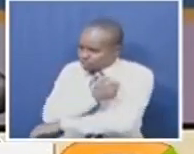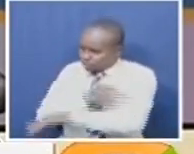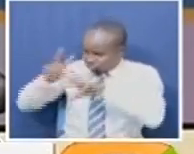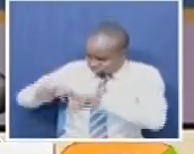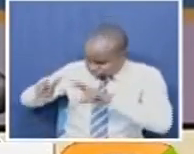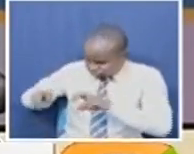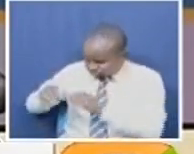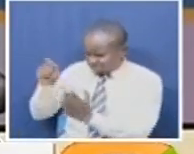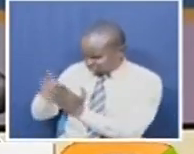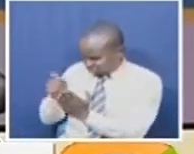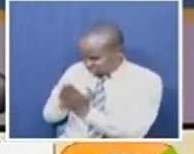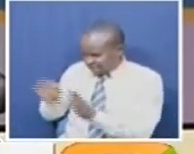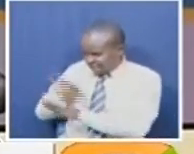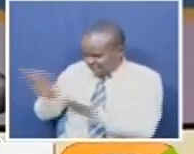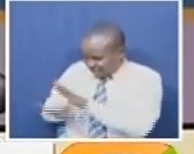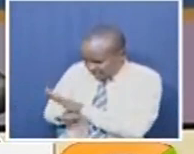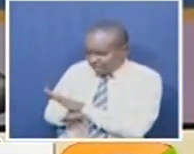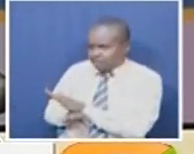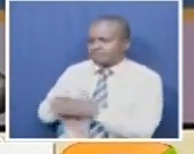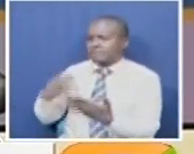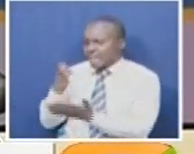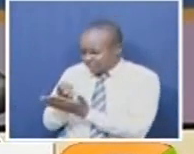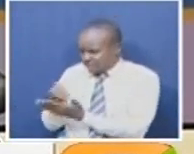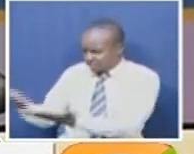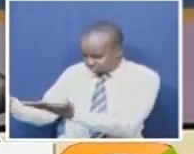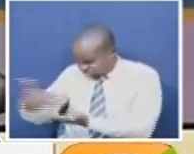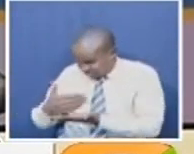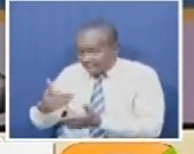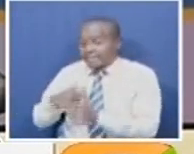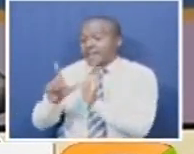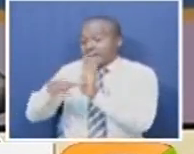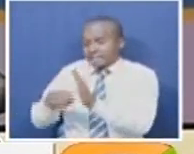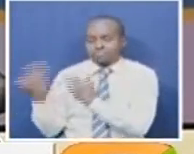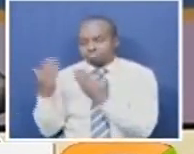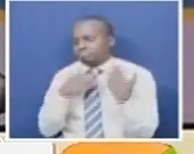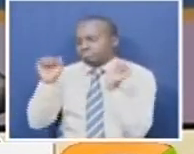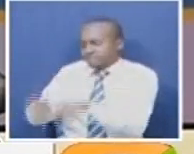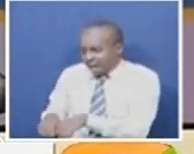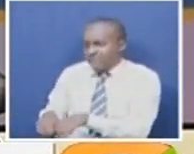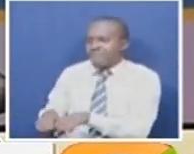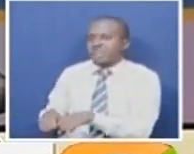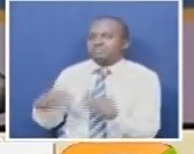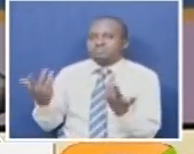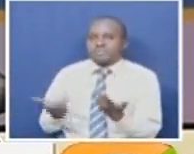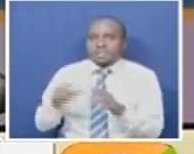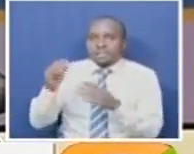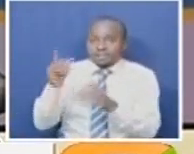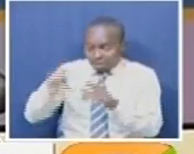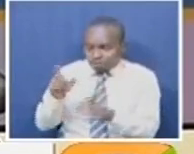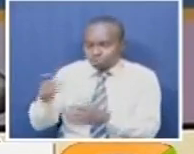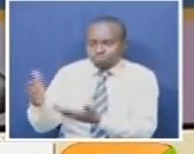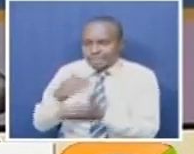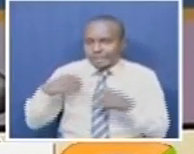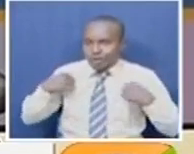you, document everything, collect specimens, then take a bath. Mm-hmm. You can take a bath and they'll collect your clothes as well. They should collect your